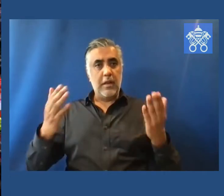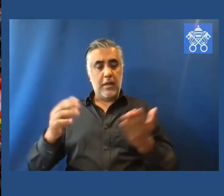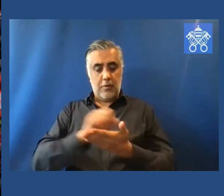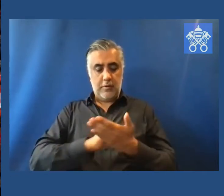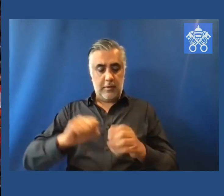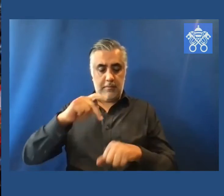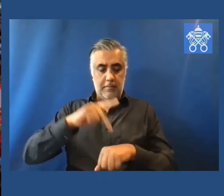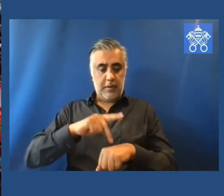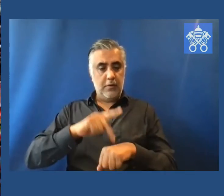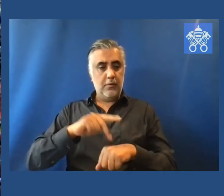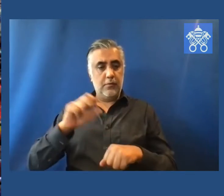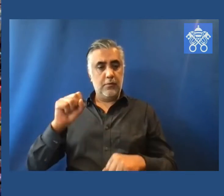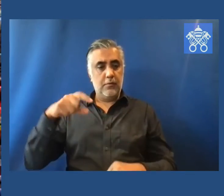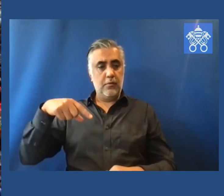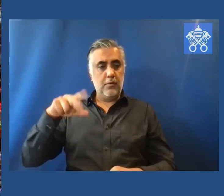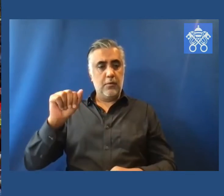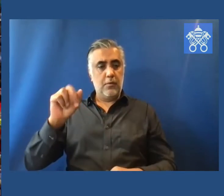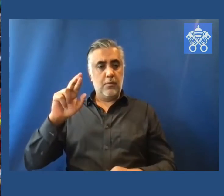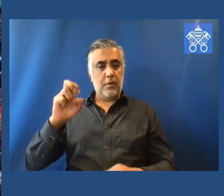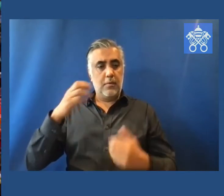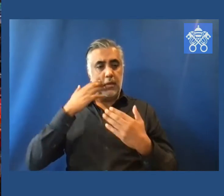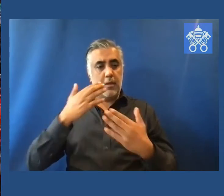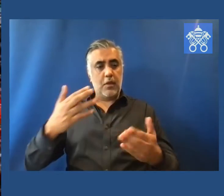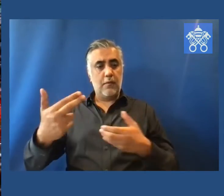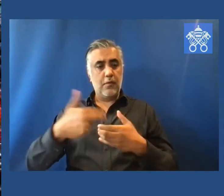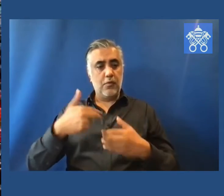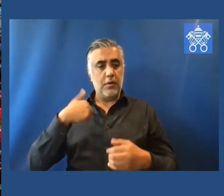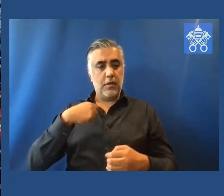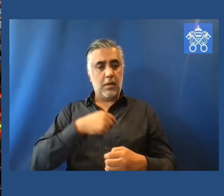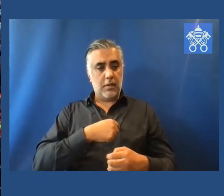Angelus address and prayer here in St. Peter's Square.